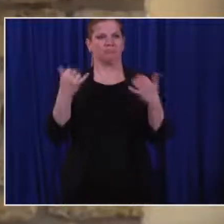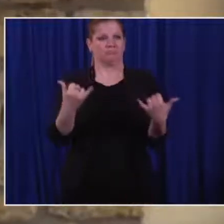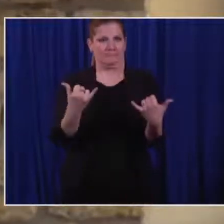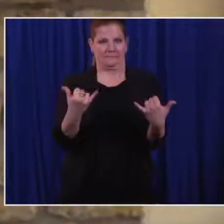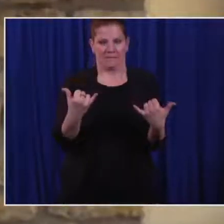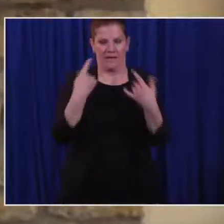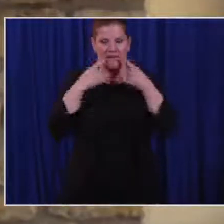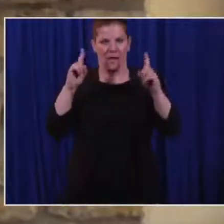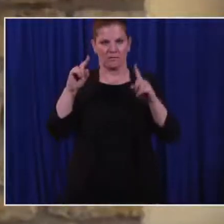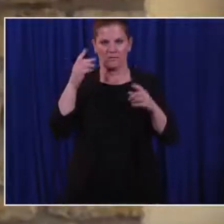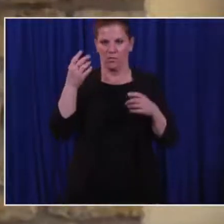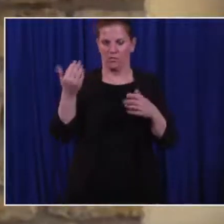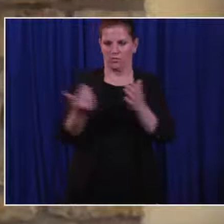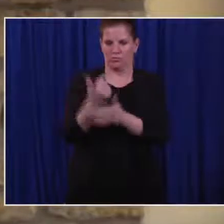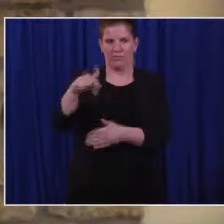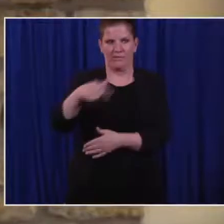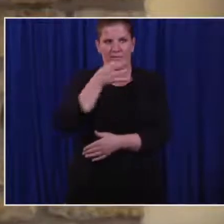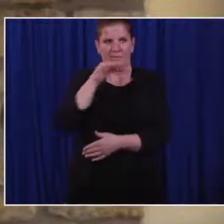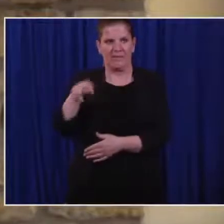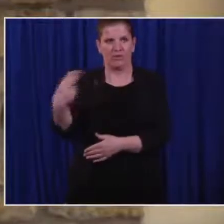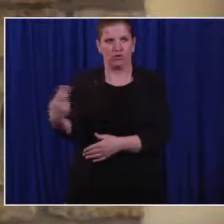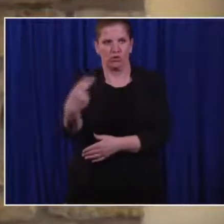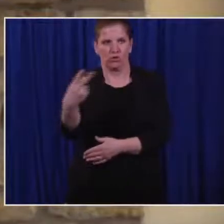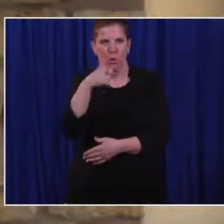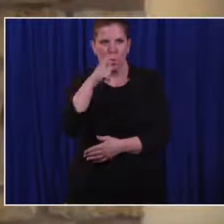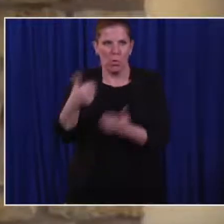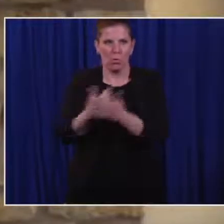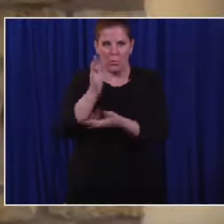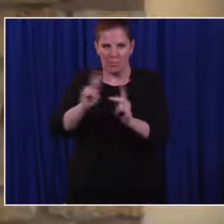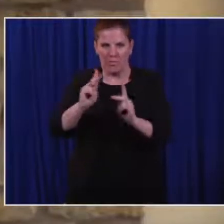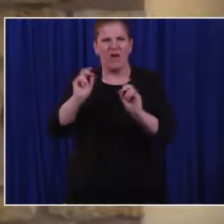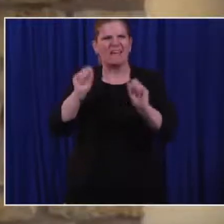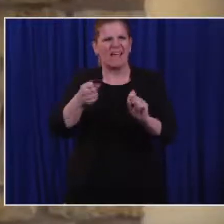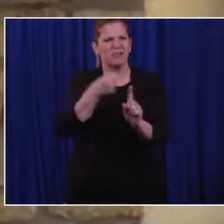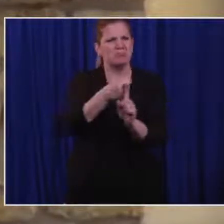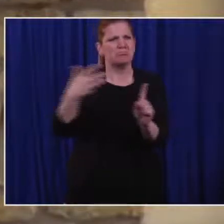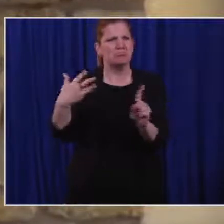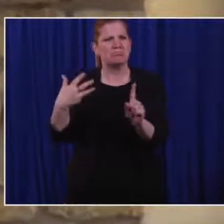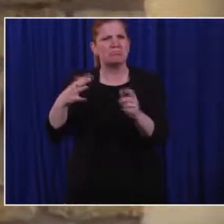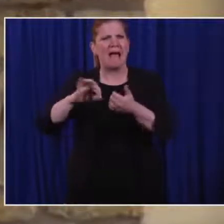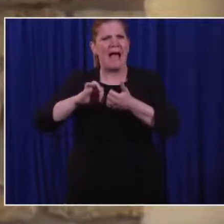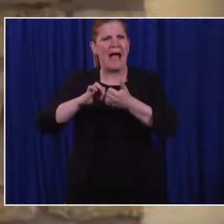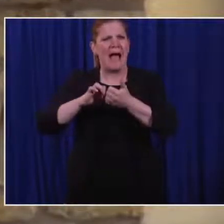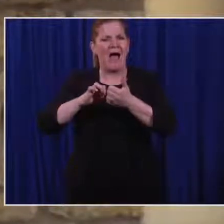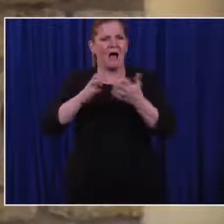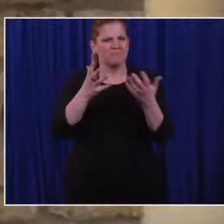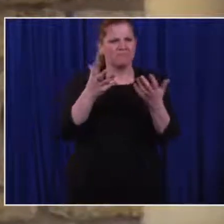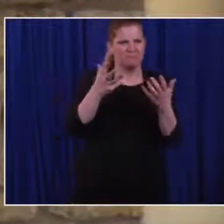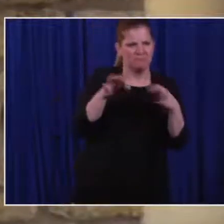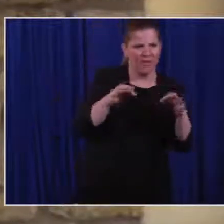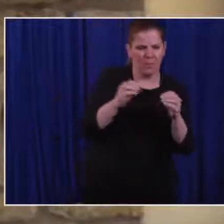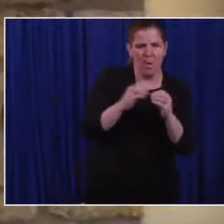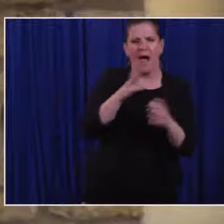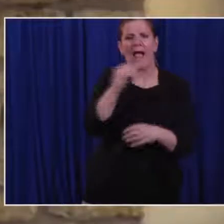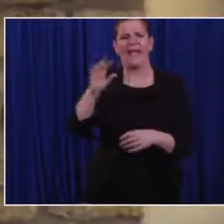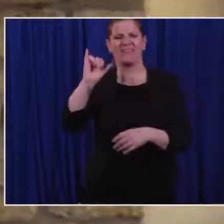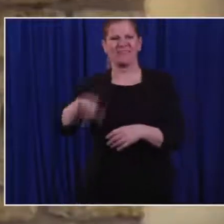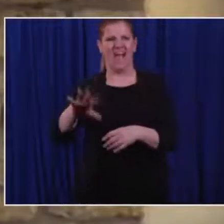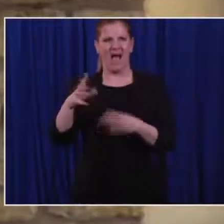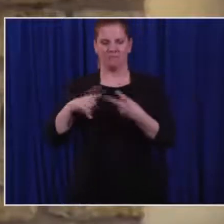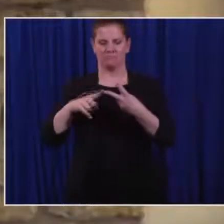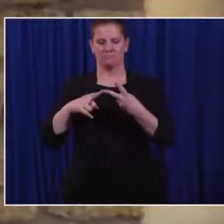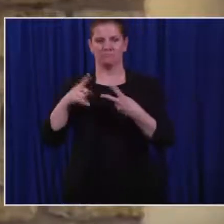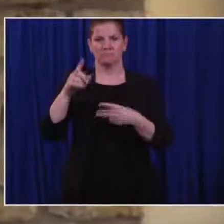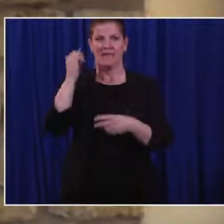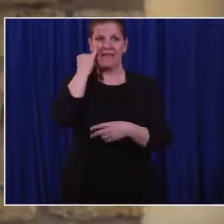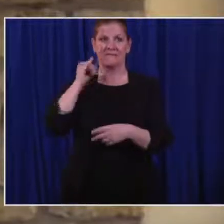per 100,000 cases, how that's going to work in practical sense? In other words, when that number would be announced or